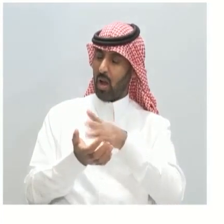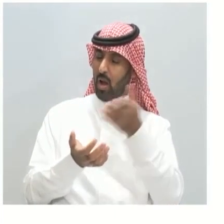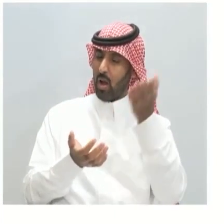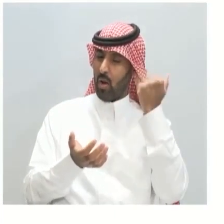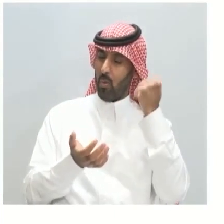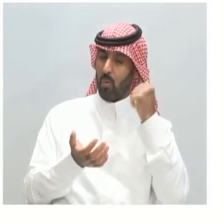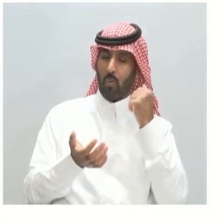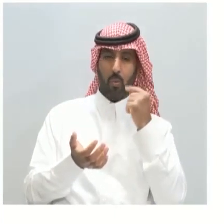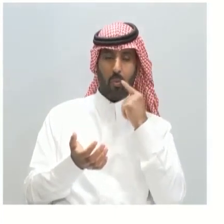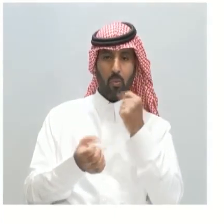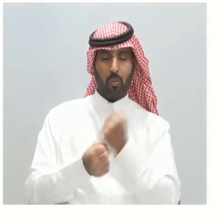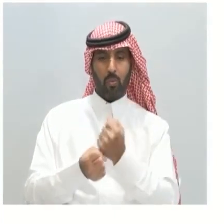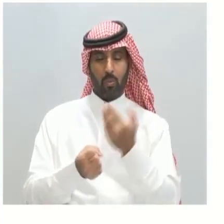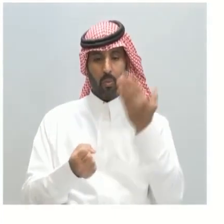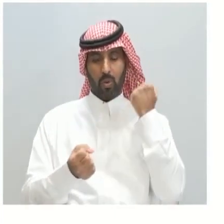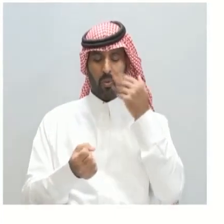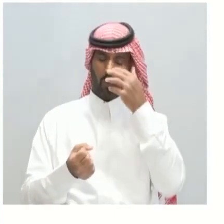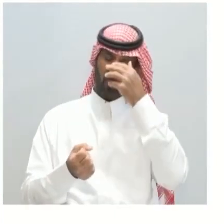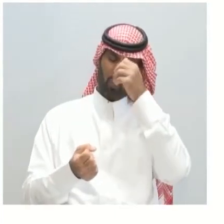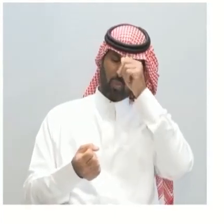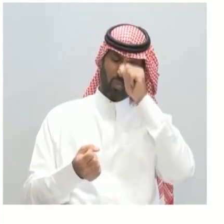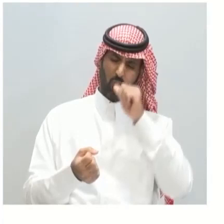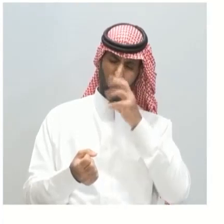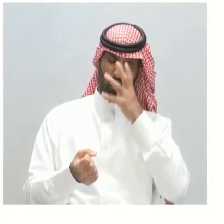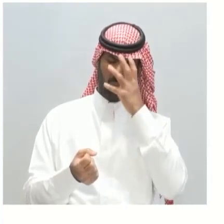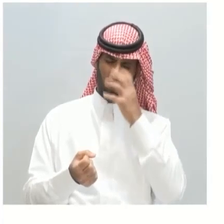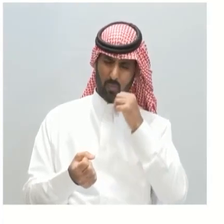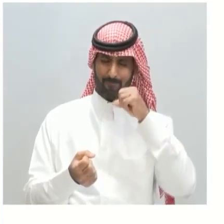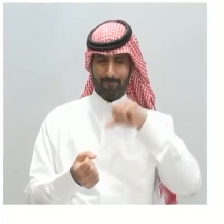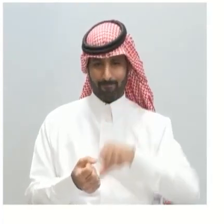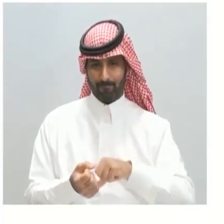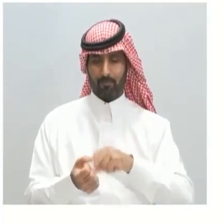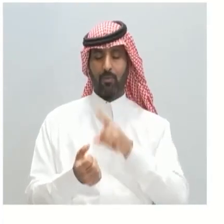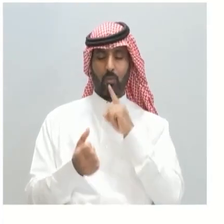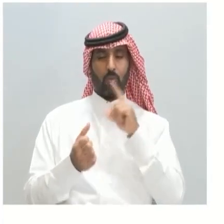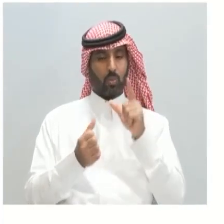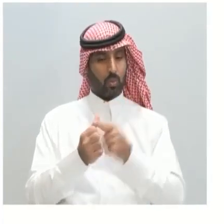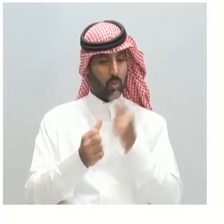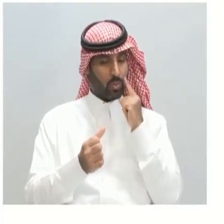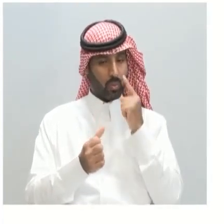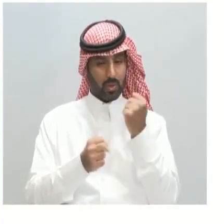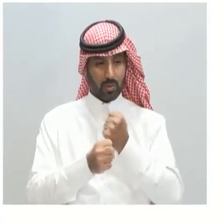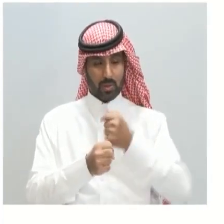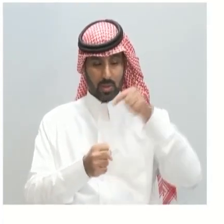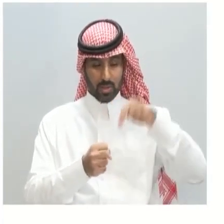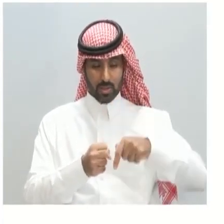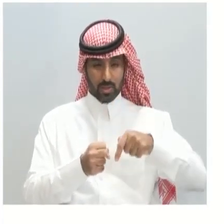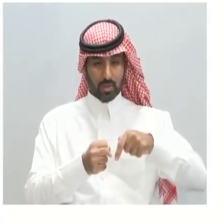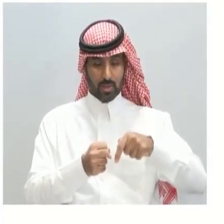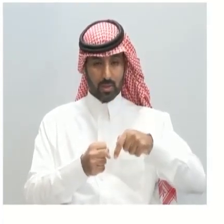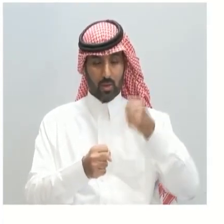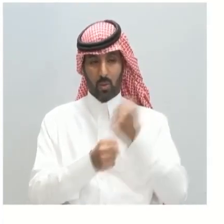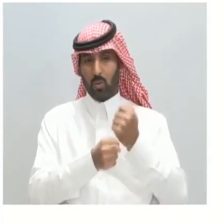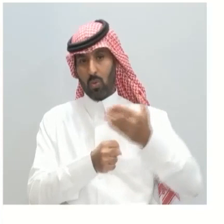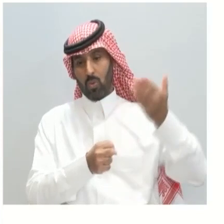and the word here is disappoint. So we have to put it in two ways, the present participle or the